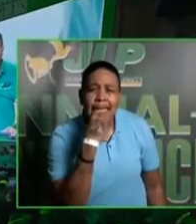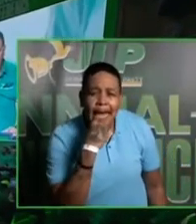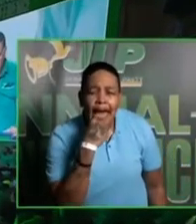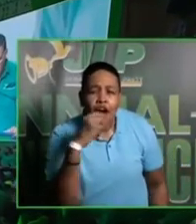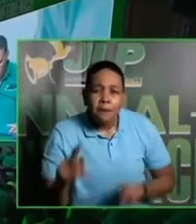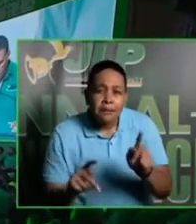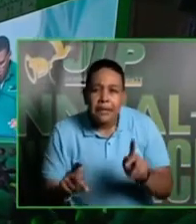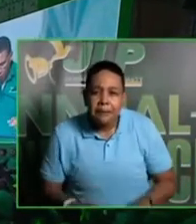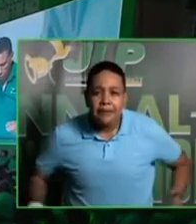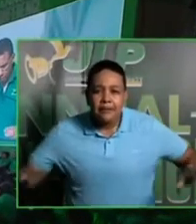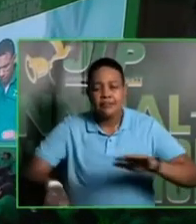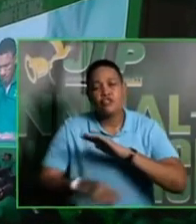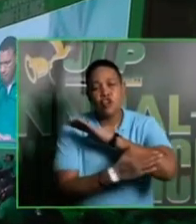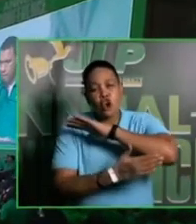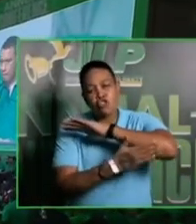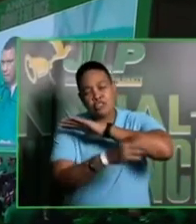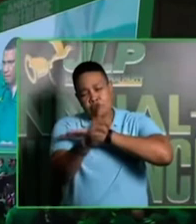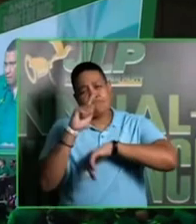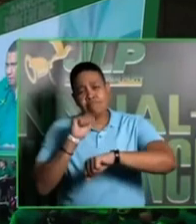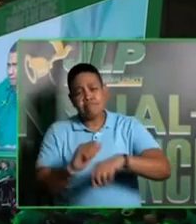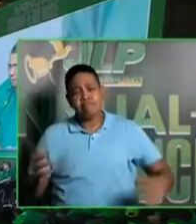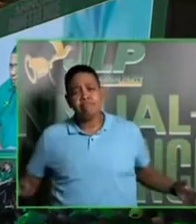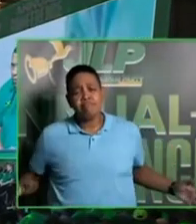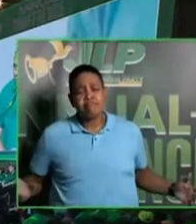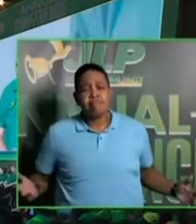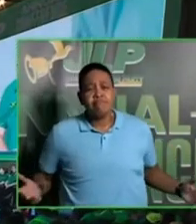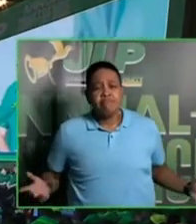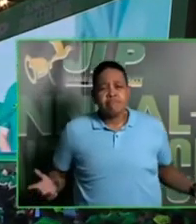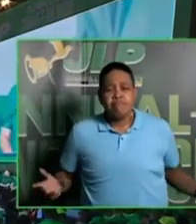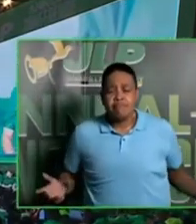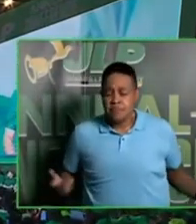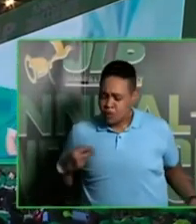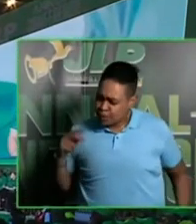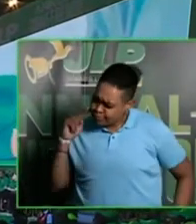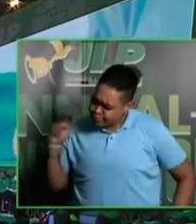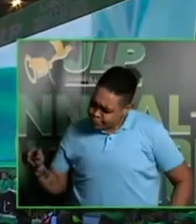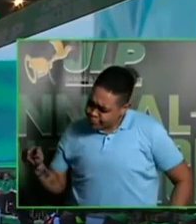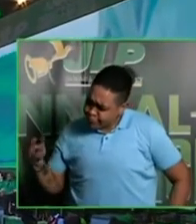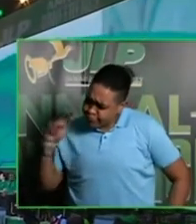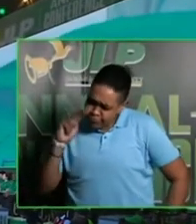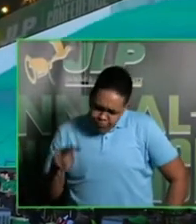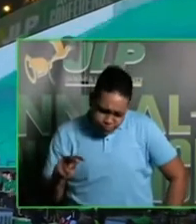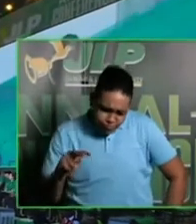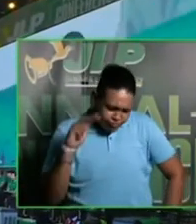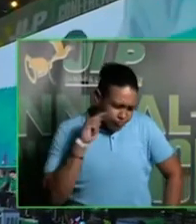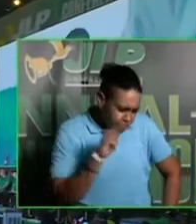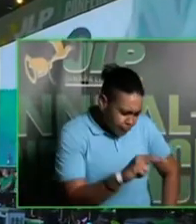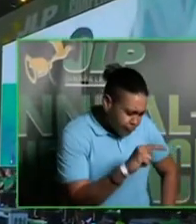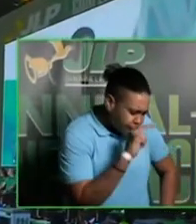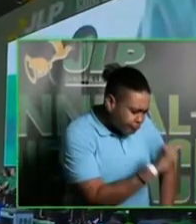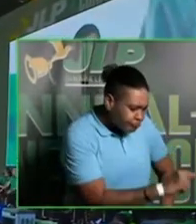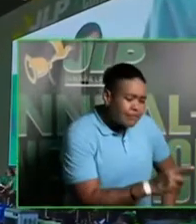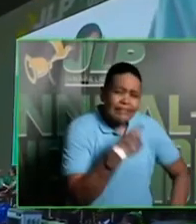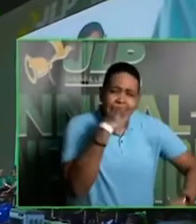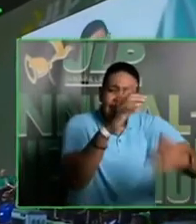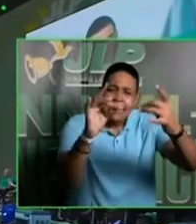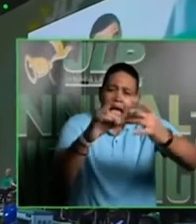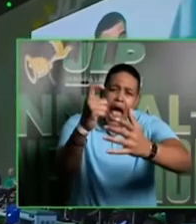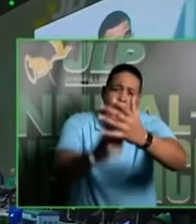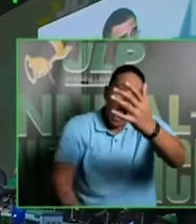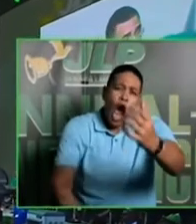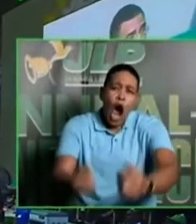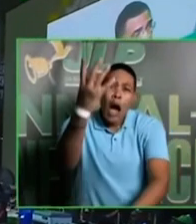people of this country. We pay close attention to what is being said about the cost